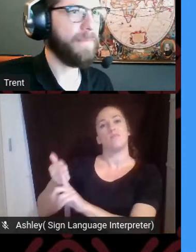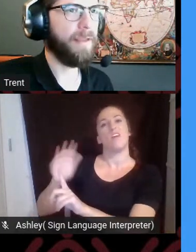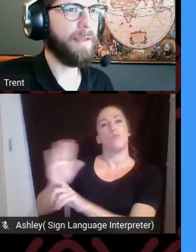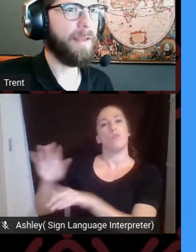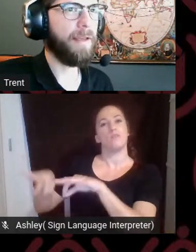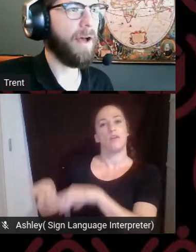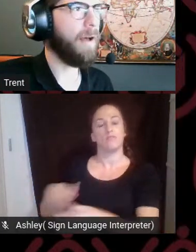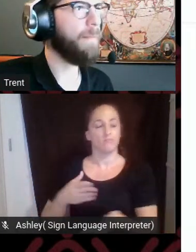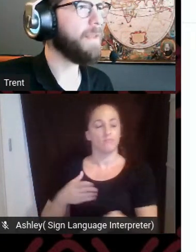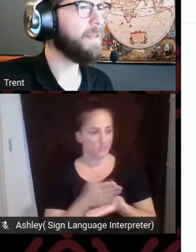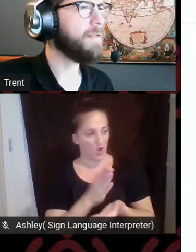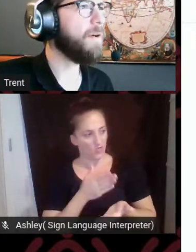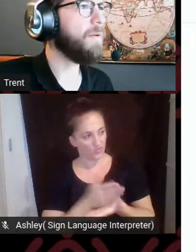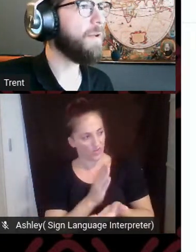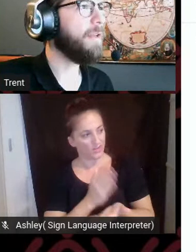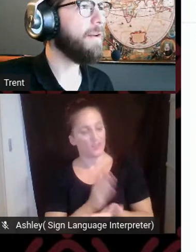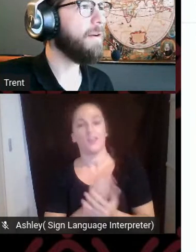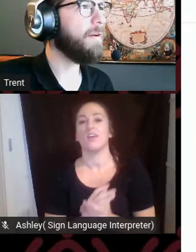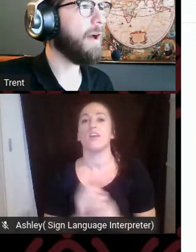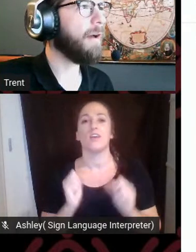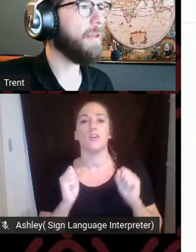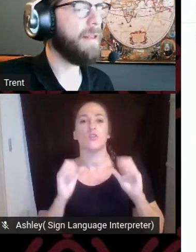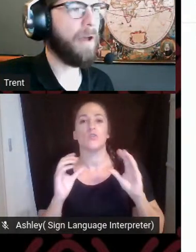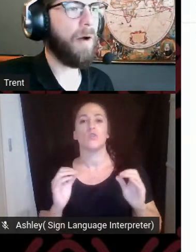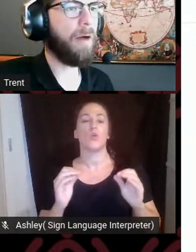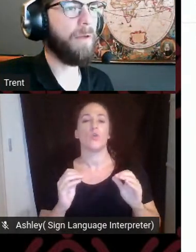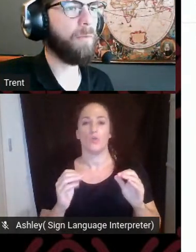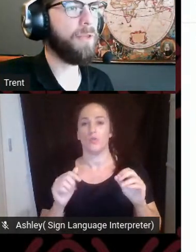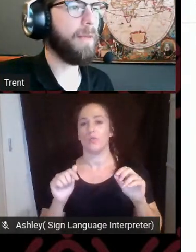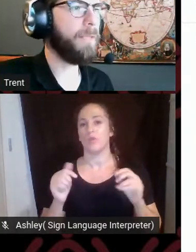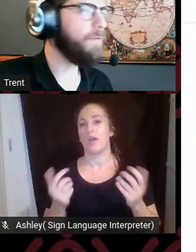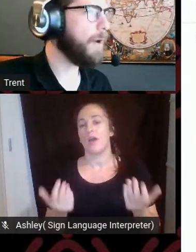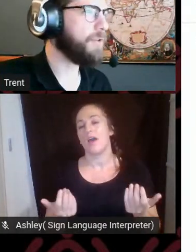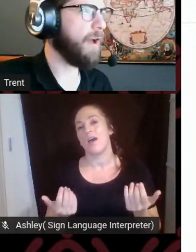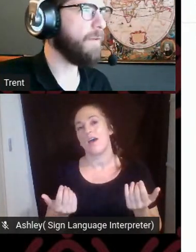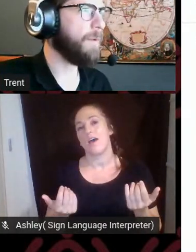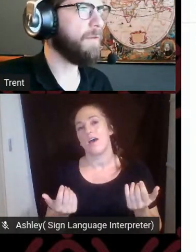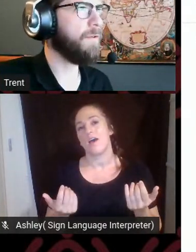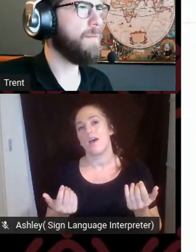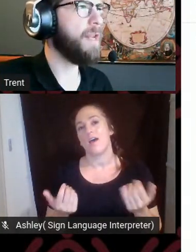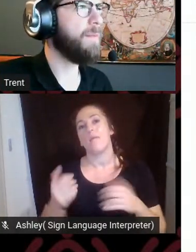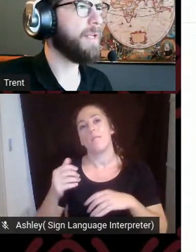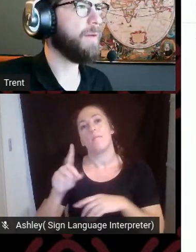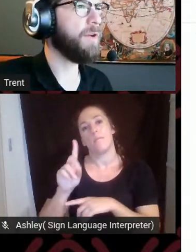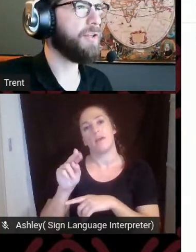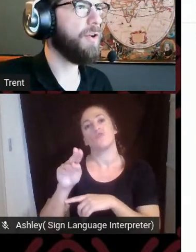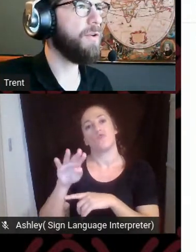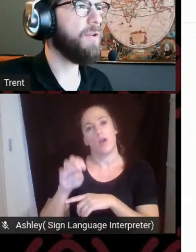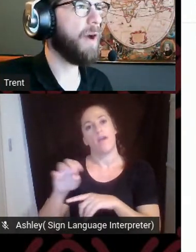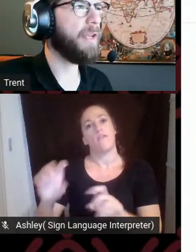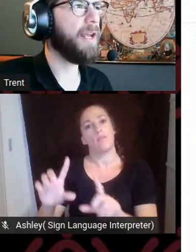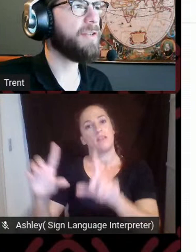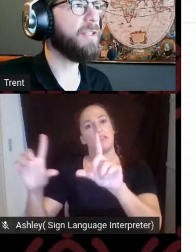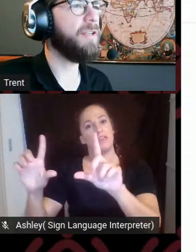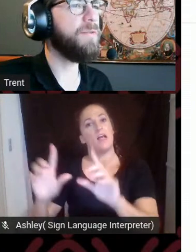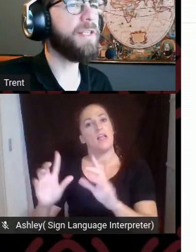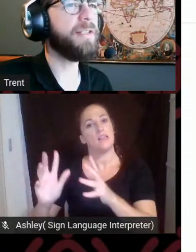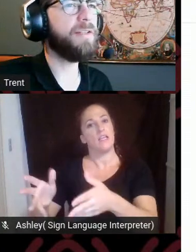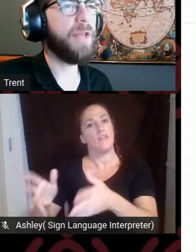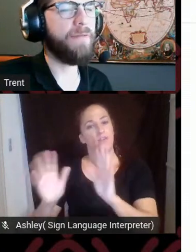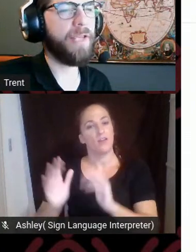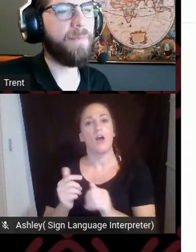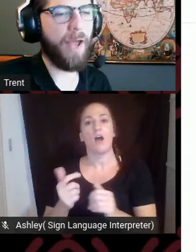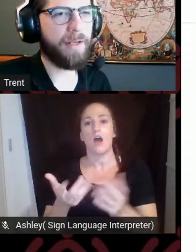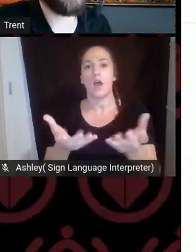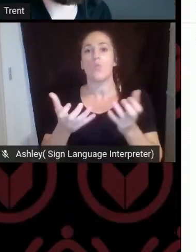All righty. So here, now I'm leaving my drive up here for a minute because I want to show you, I can actually use